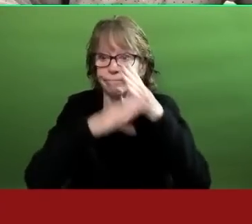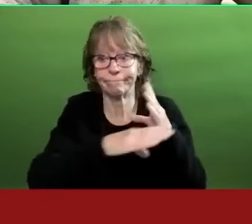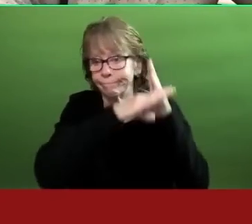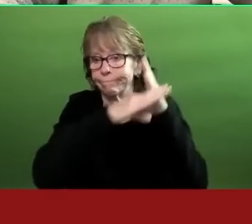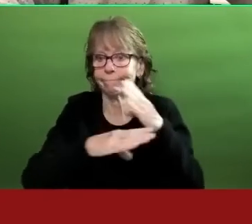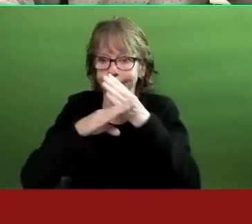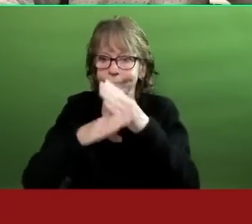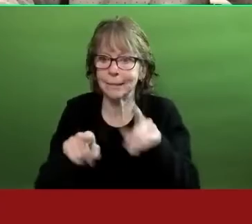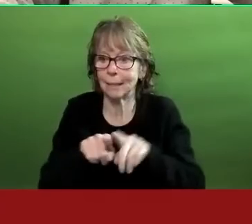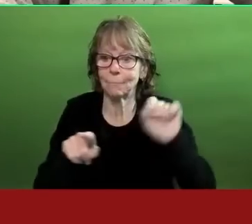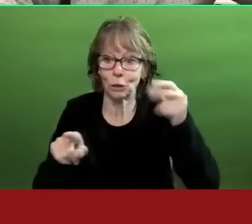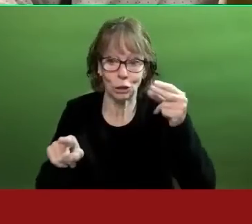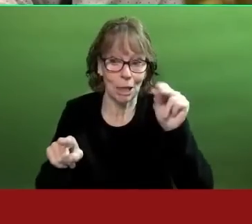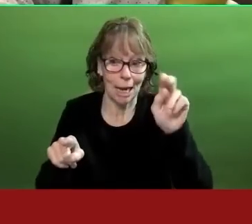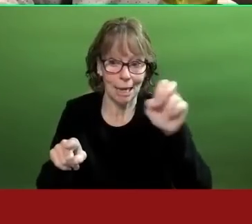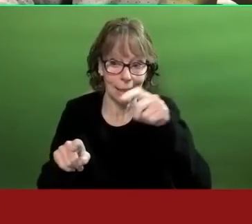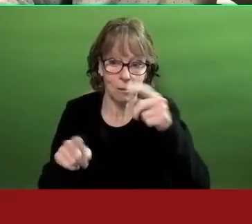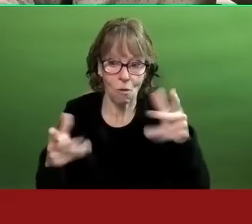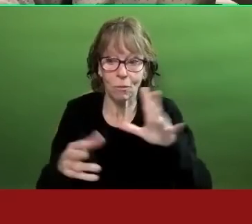slide.